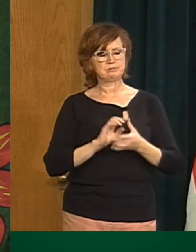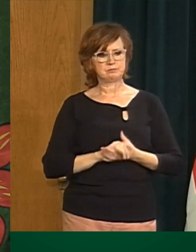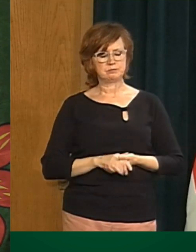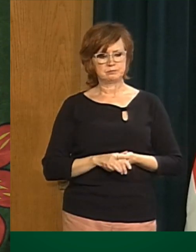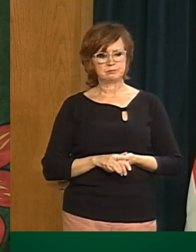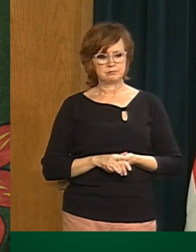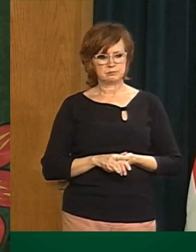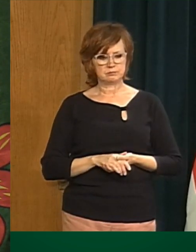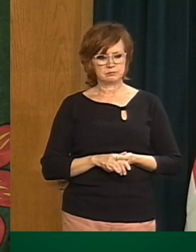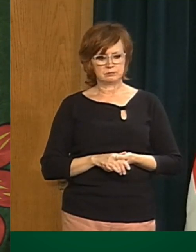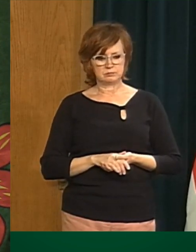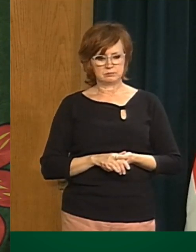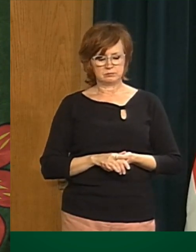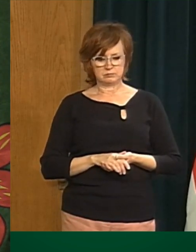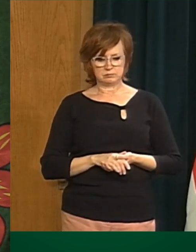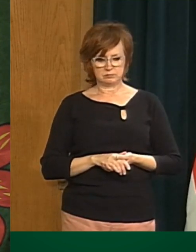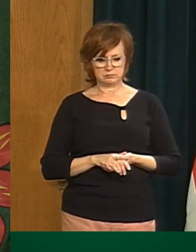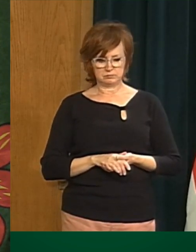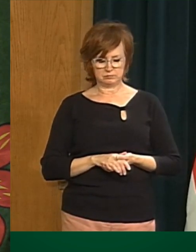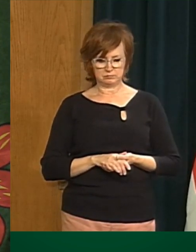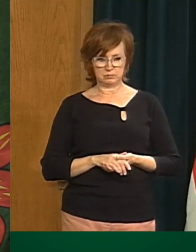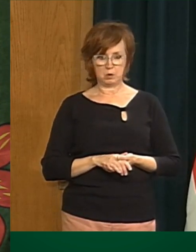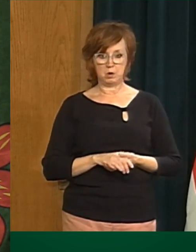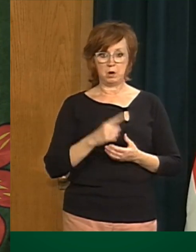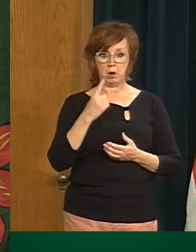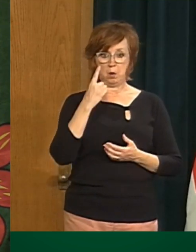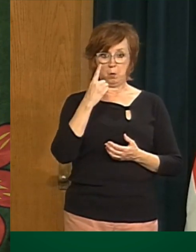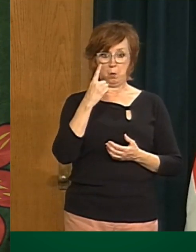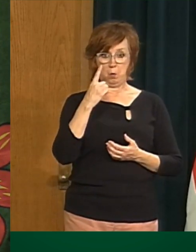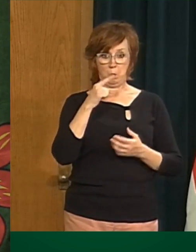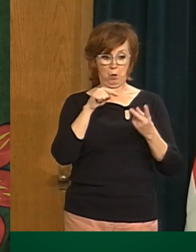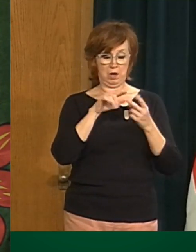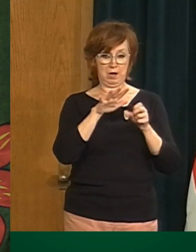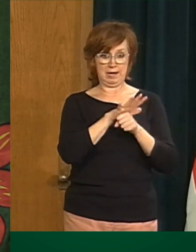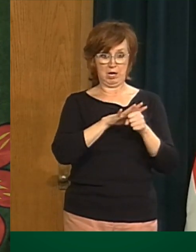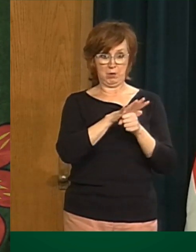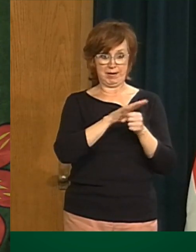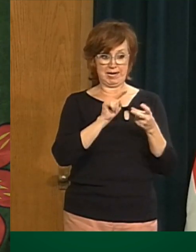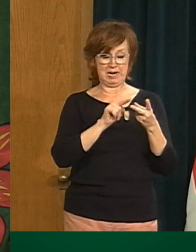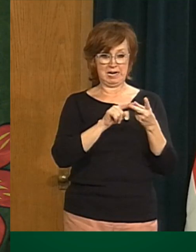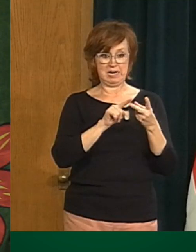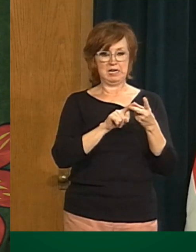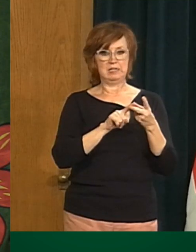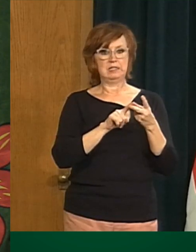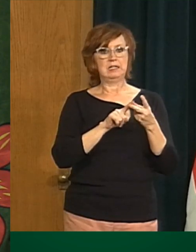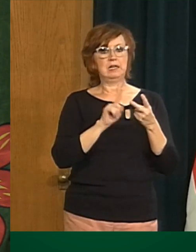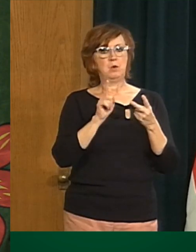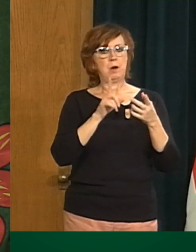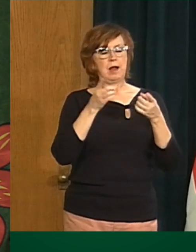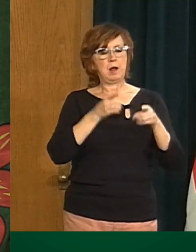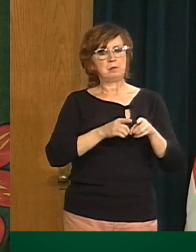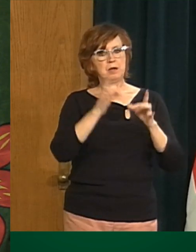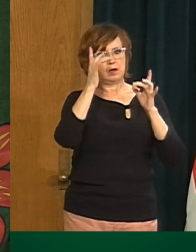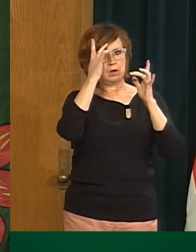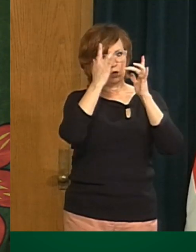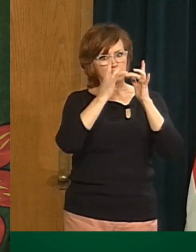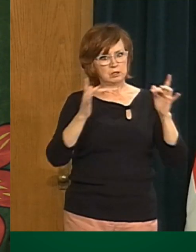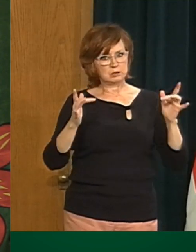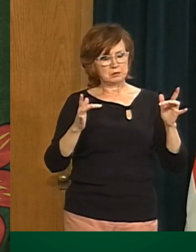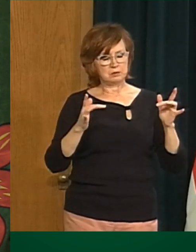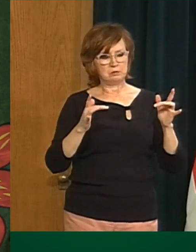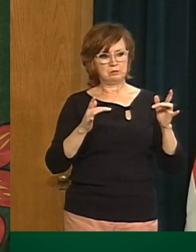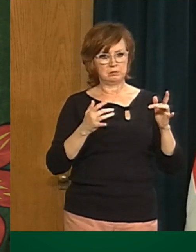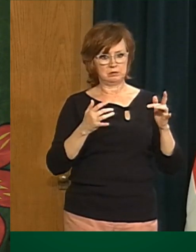get the isolated outbreak that we had in the healthcare center in Lloydminster to a much better place with the contact tracing,